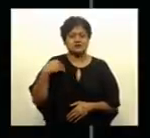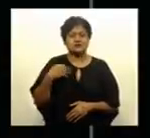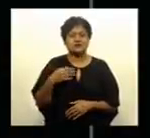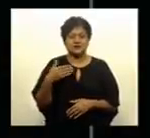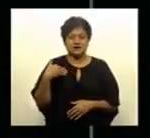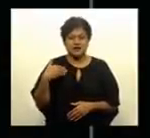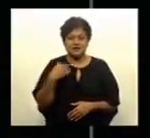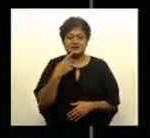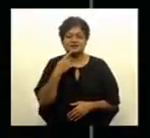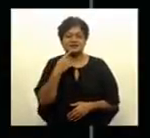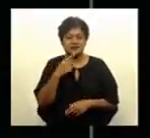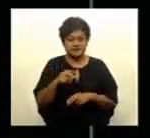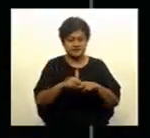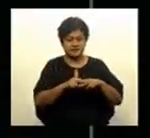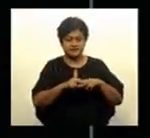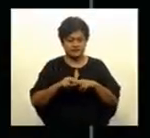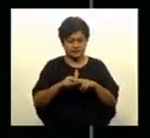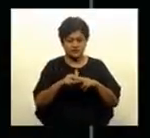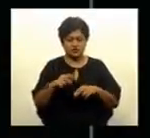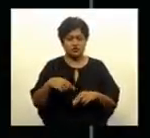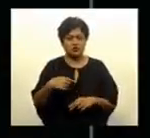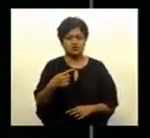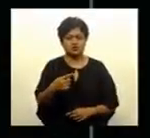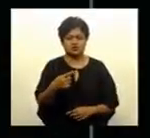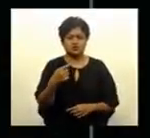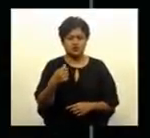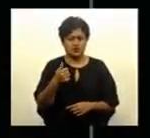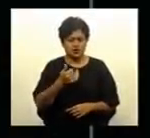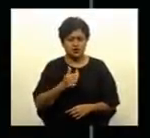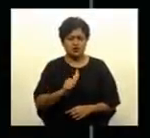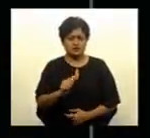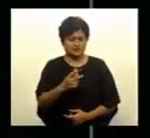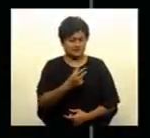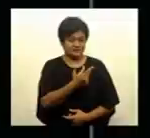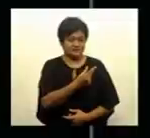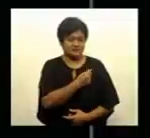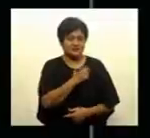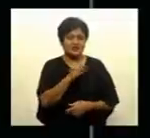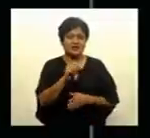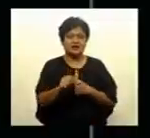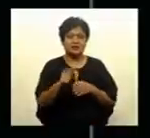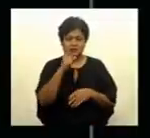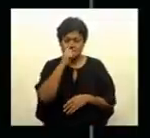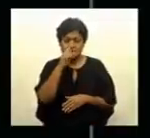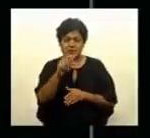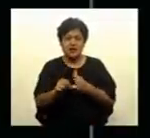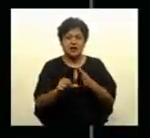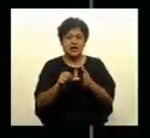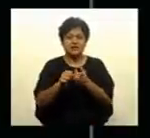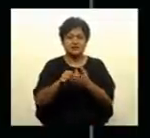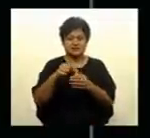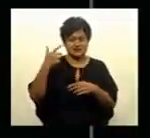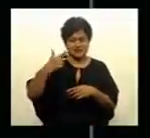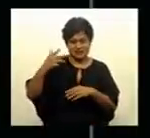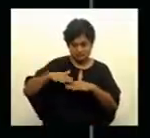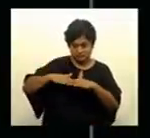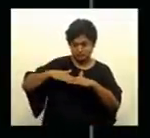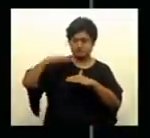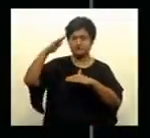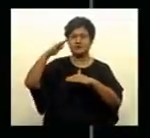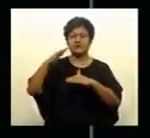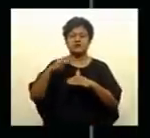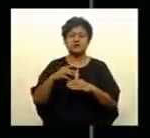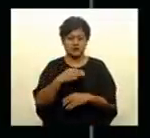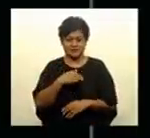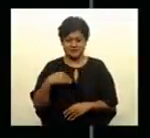says Fiji maintains the stance to use the AstraZeneca vaccine on people ages 18 and above. The ministry released a